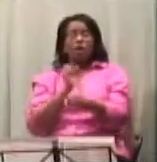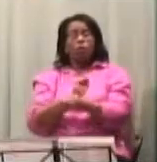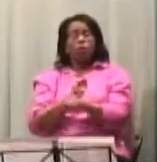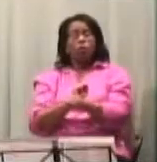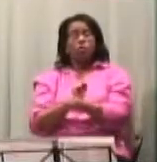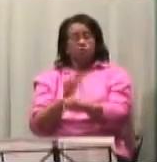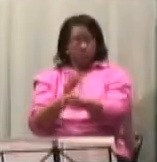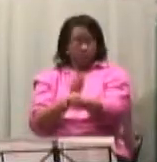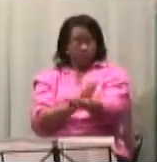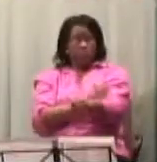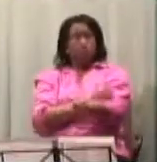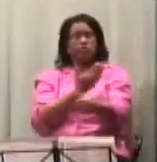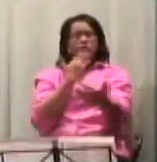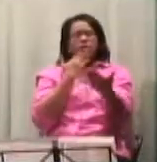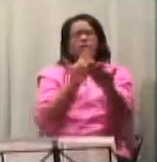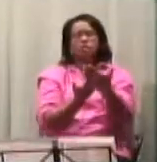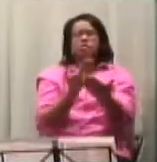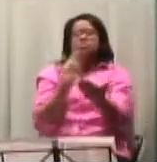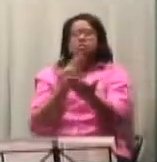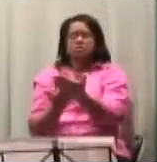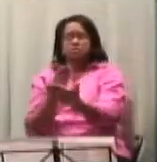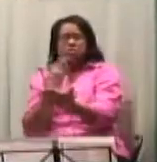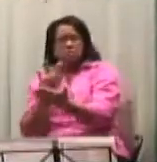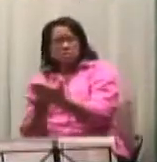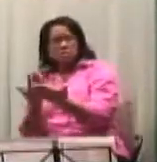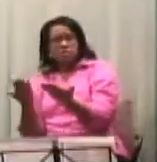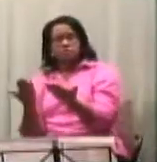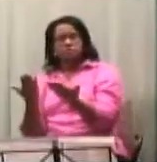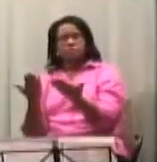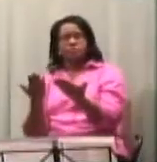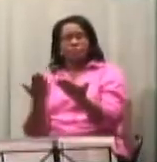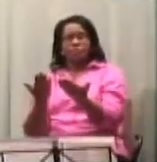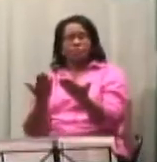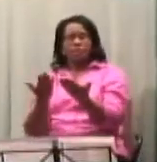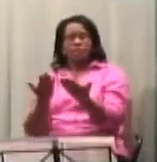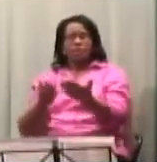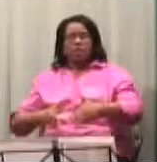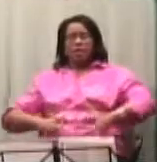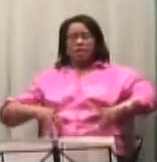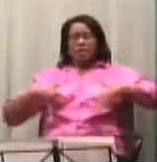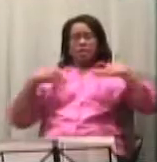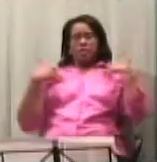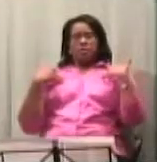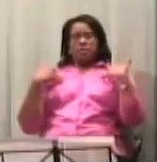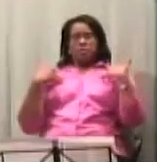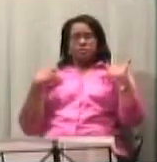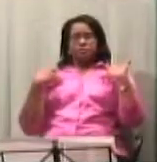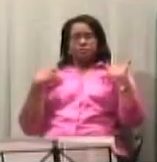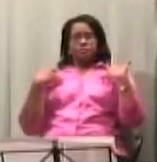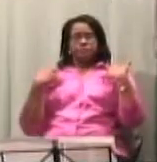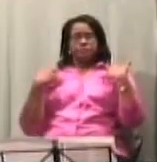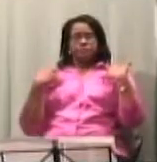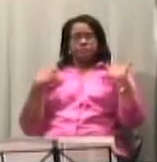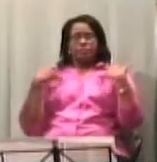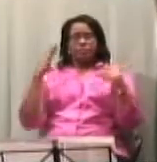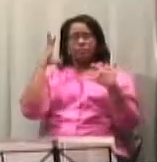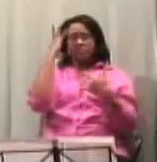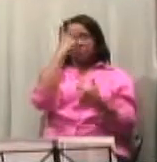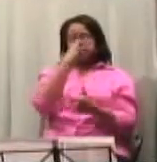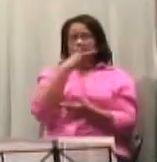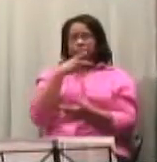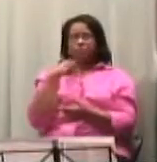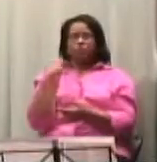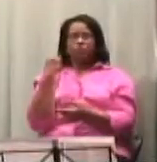the rain, is like the snow, beautiful image, no? Cannot go back to